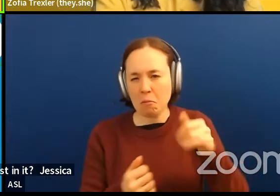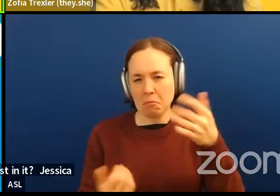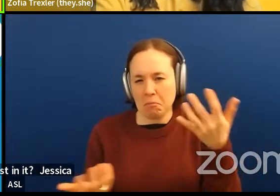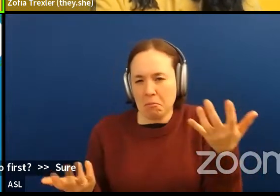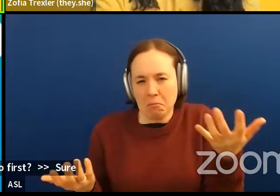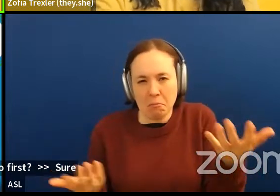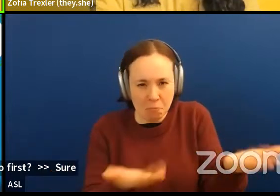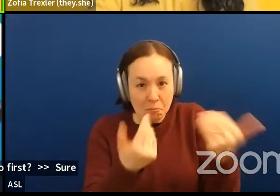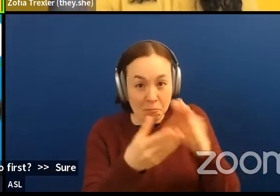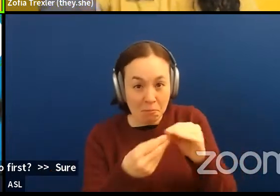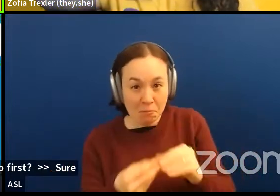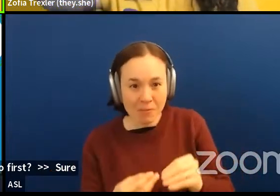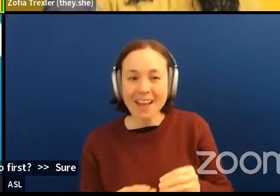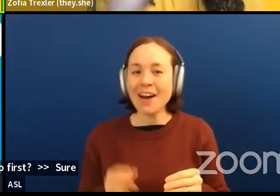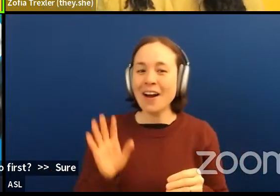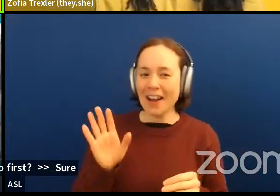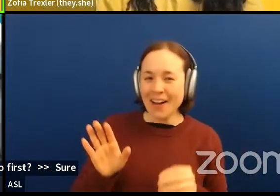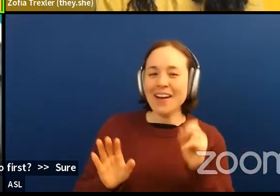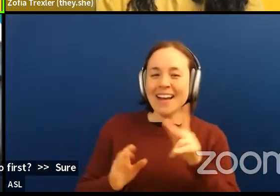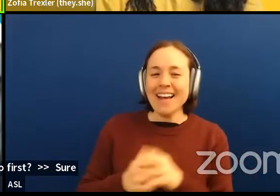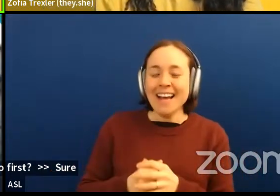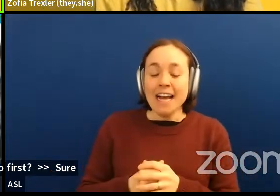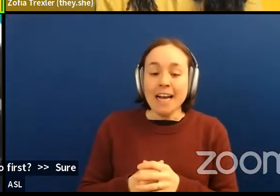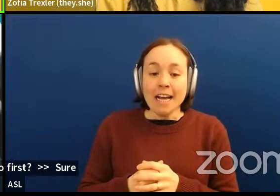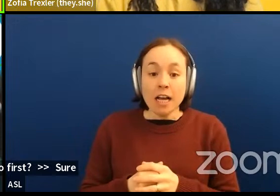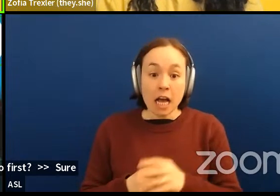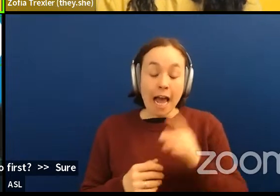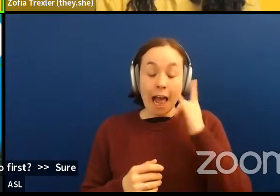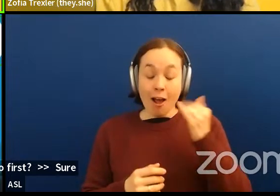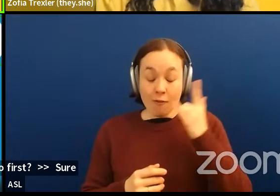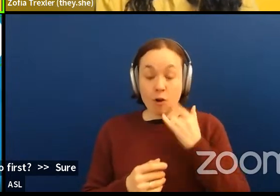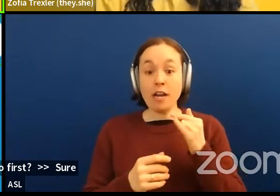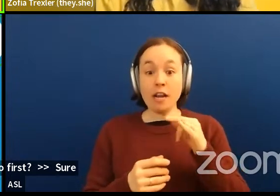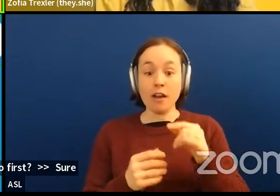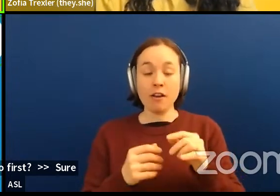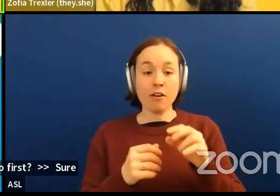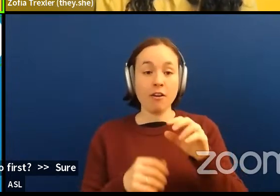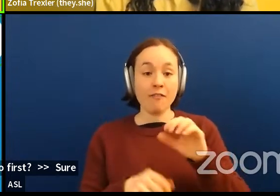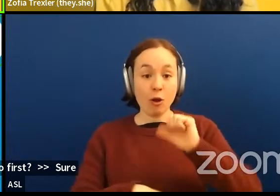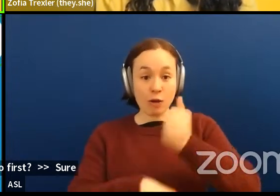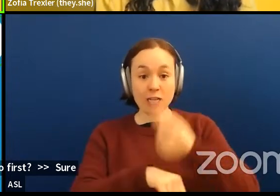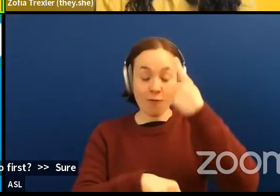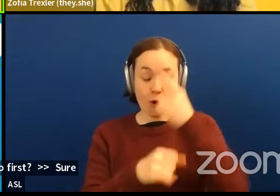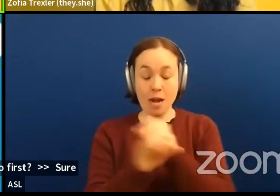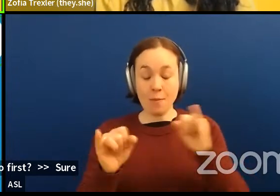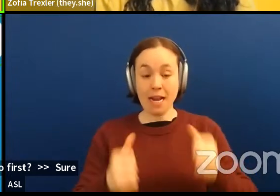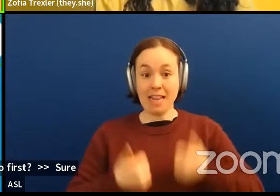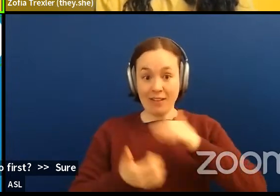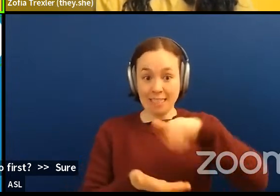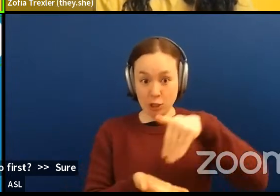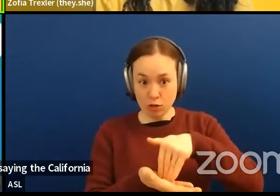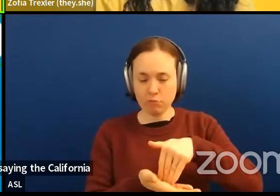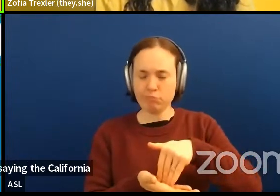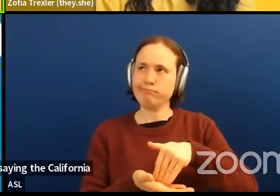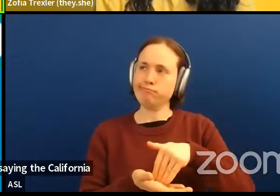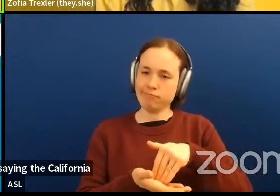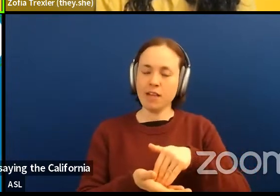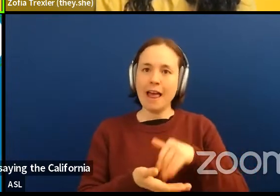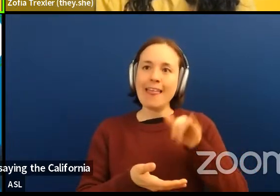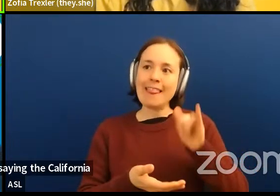I was going to say, I can start with saying that the California Foundation for Independent Living Centers is made up